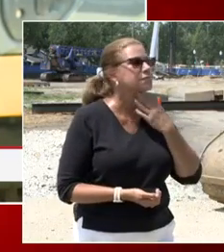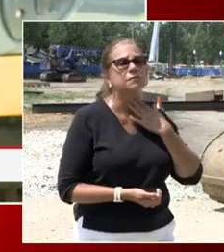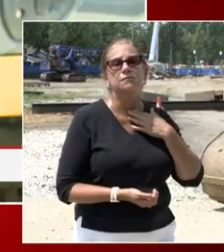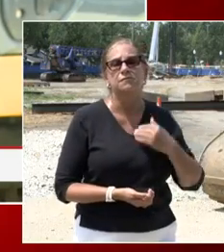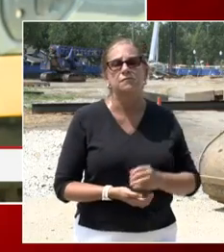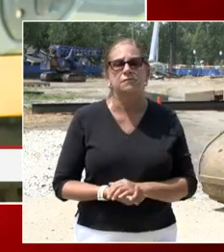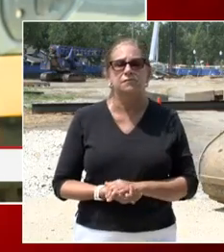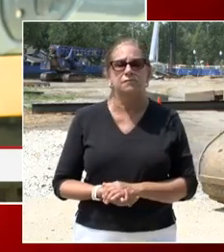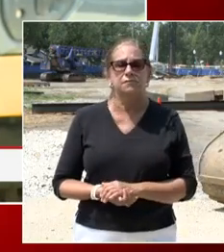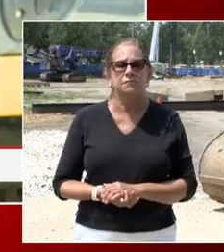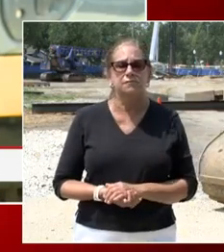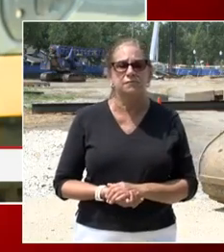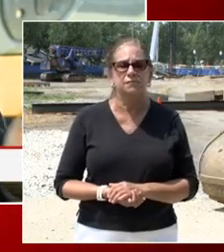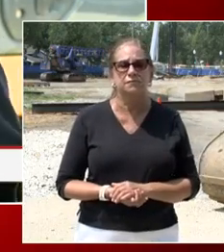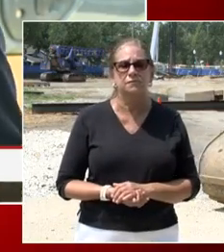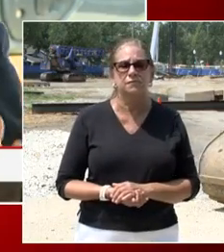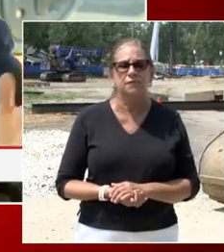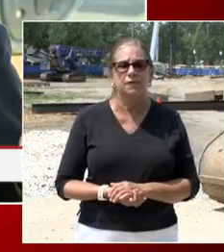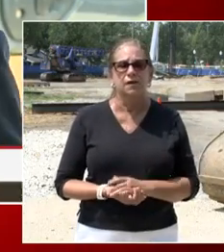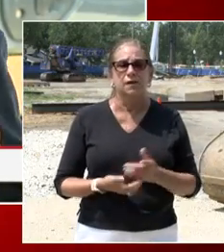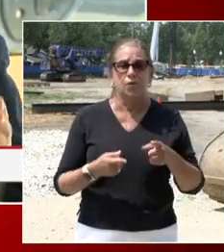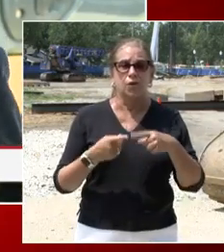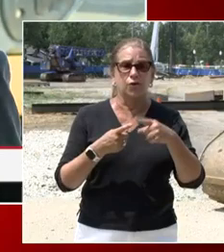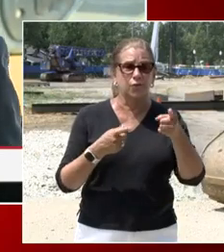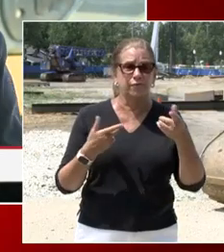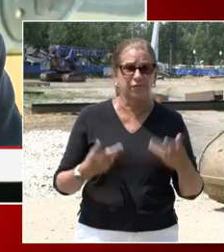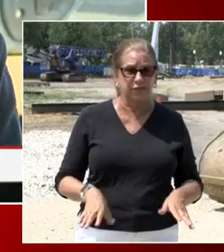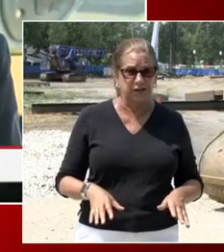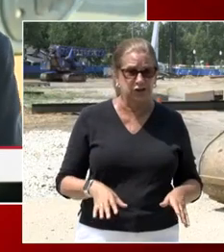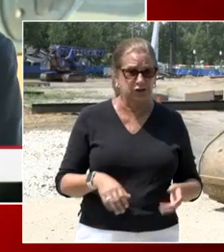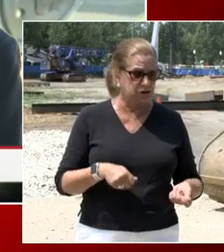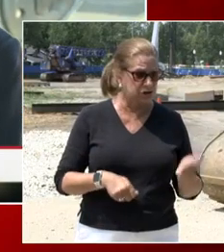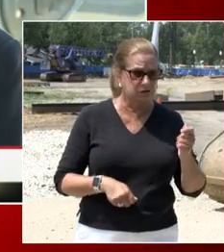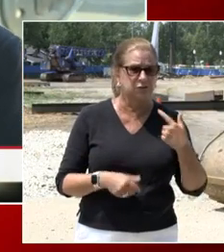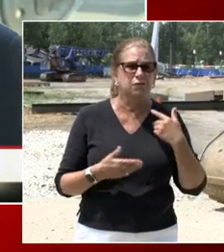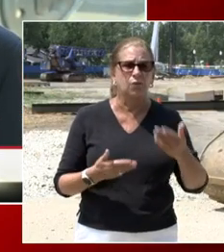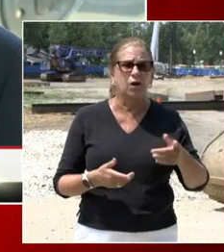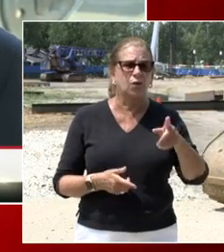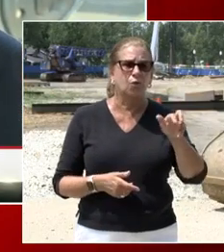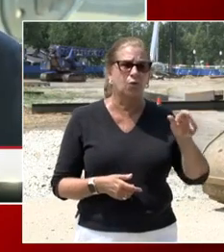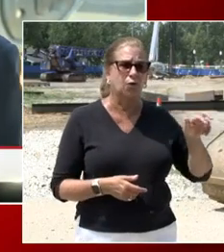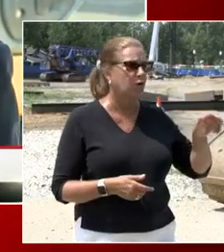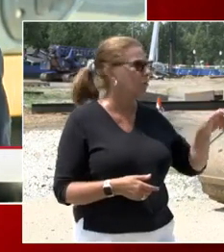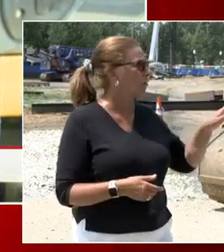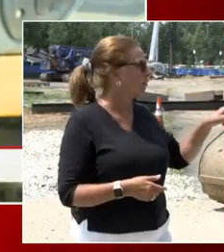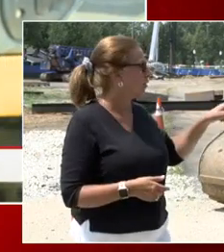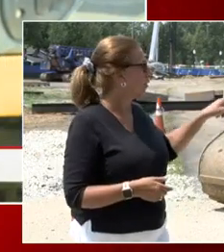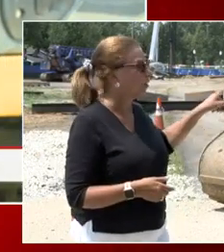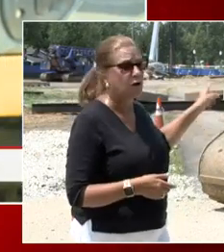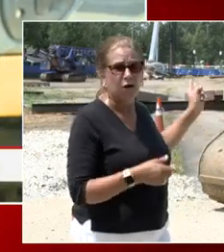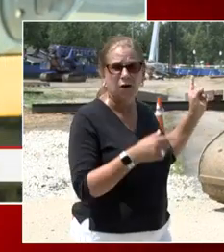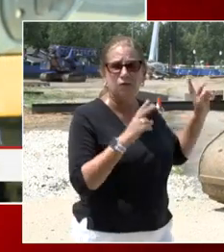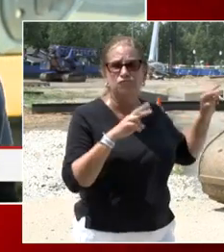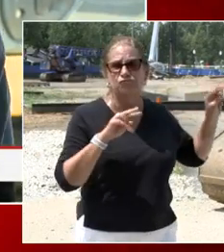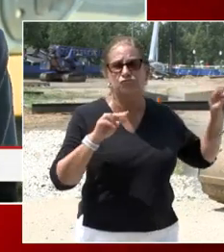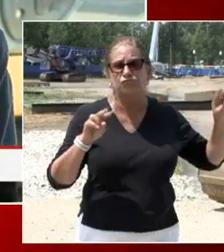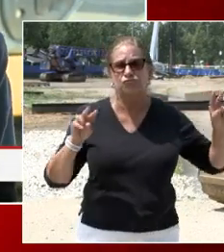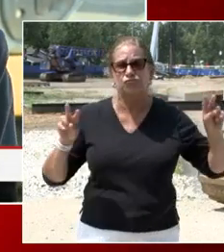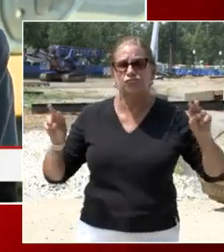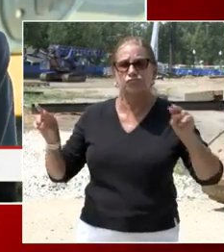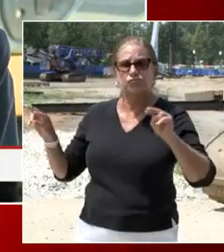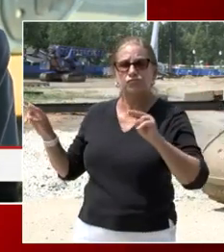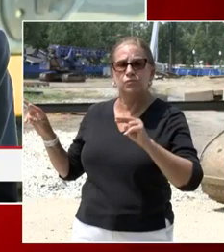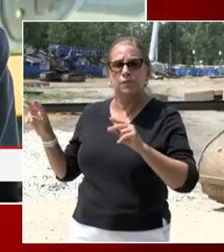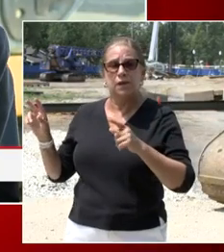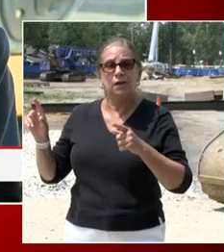about a block and a half. So I'm sorry, I have to do this little marketing pitch. 88 for-sale townhomes, 27 affordable,